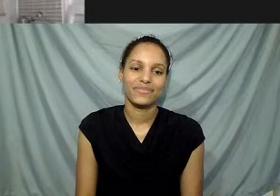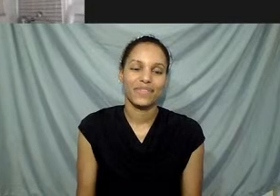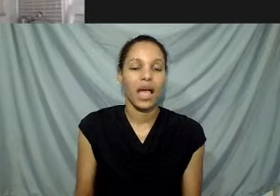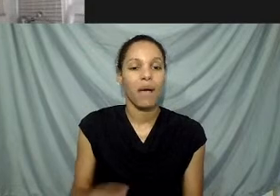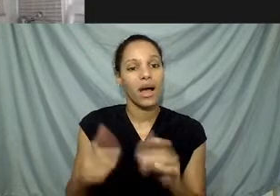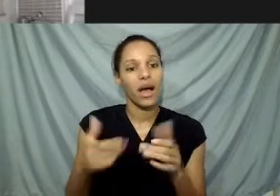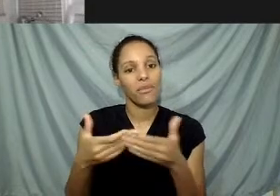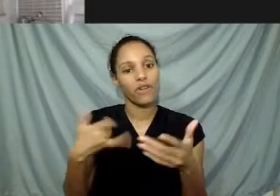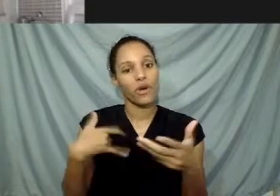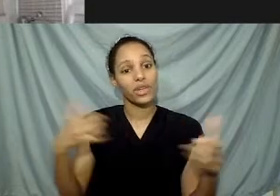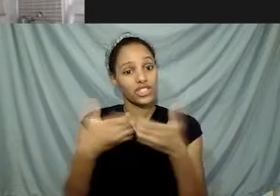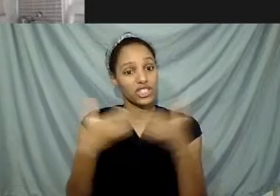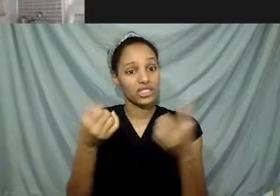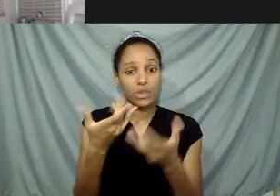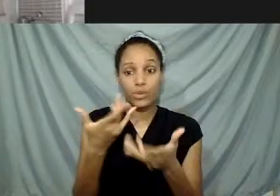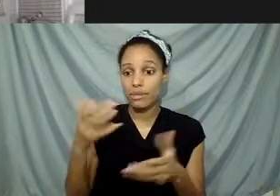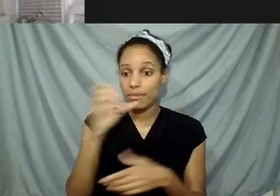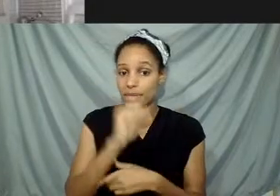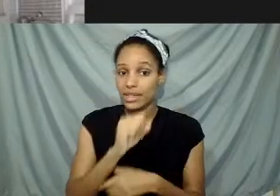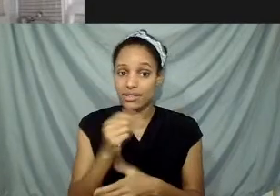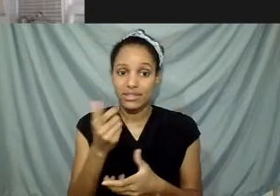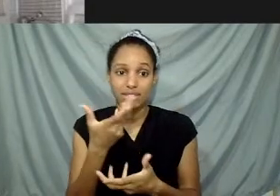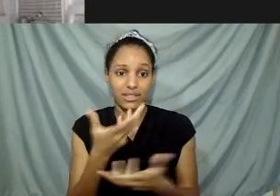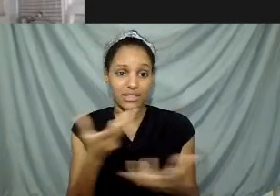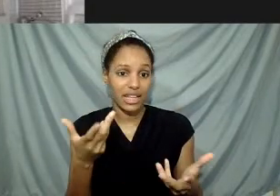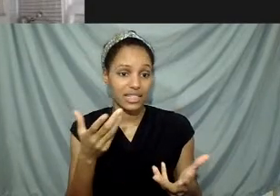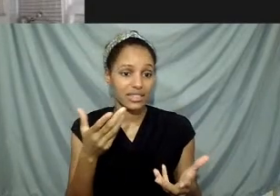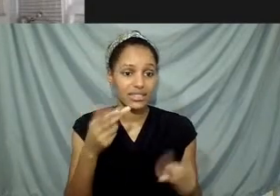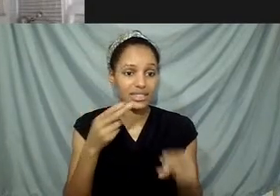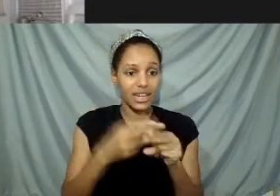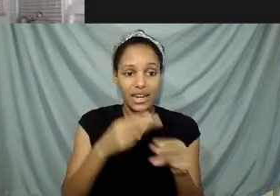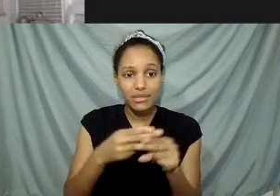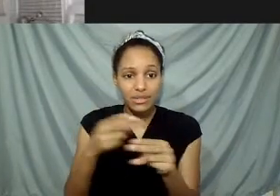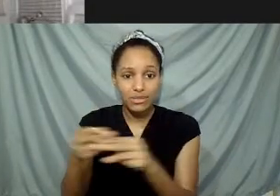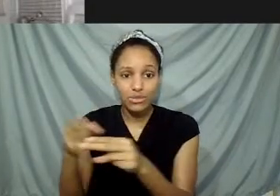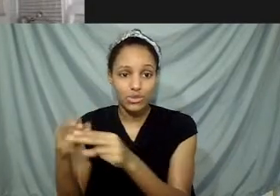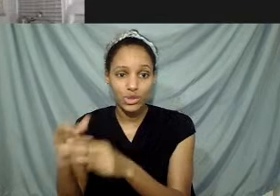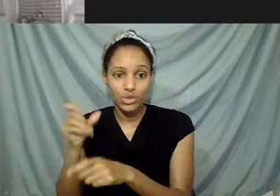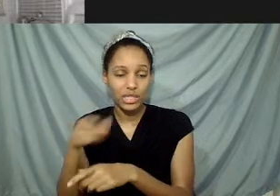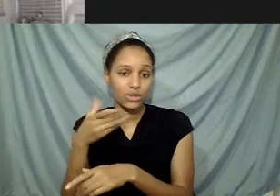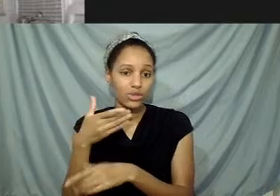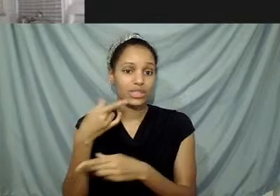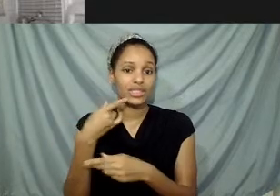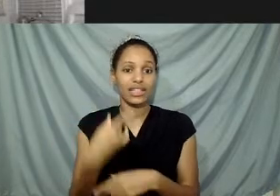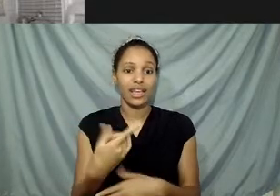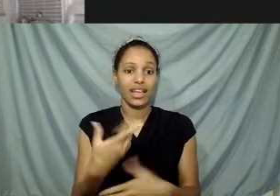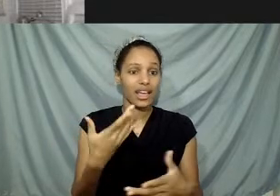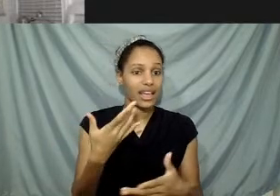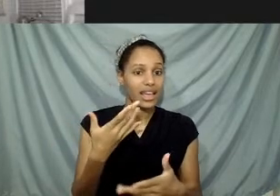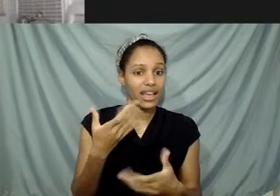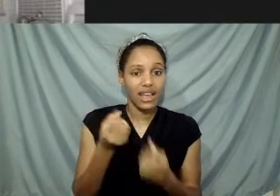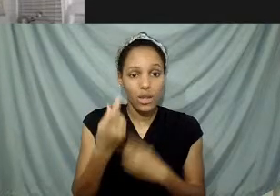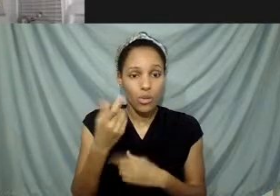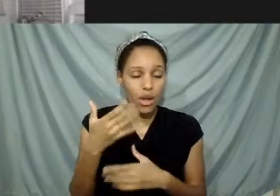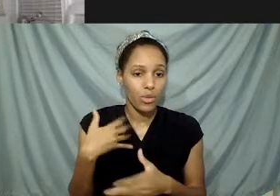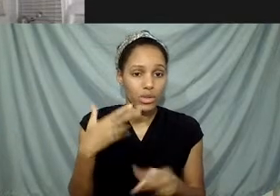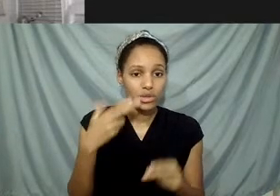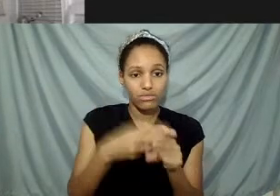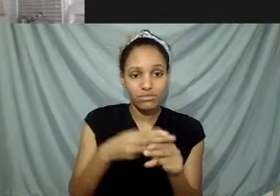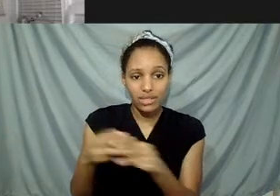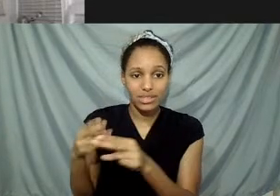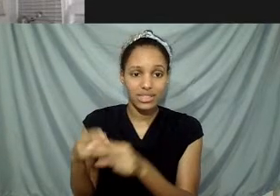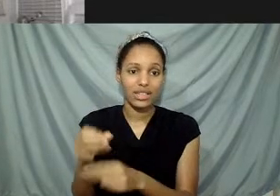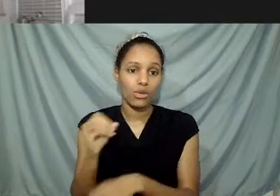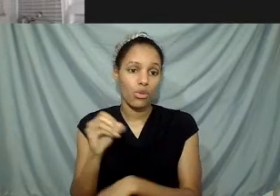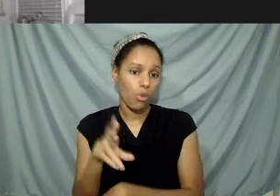Before we cheers, did we miss any shout outs that you need to say? Anybody that you'd like to shout out to, and or is